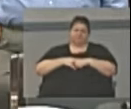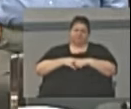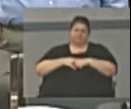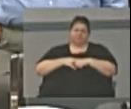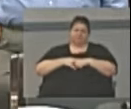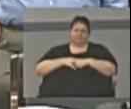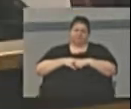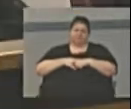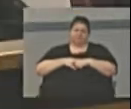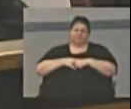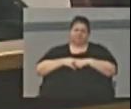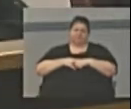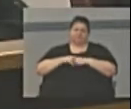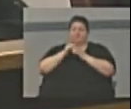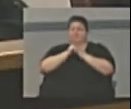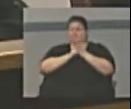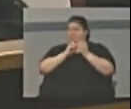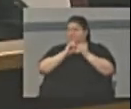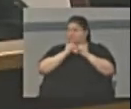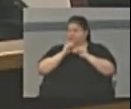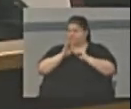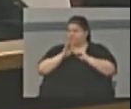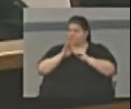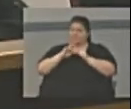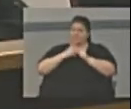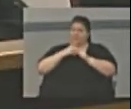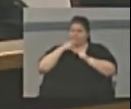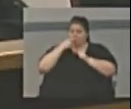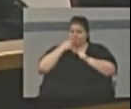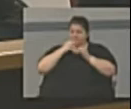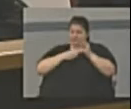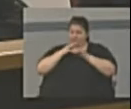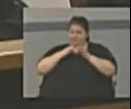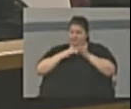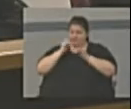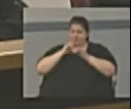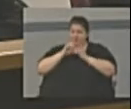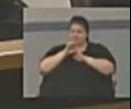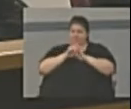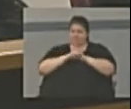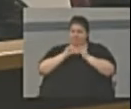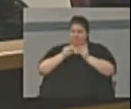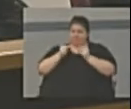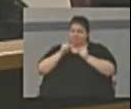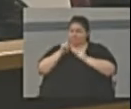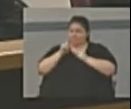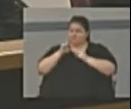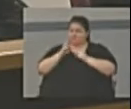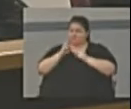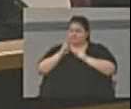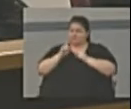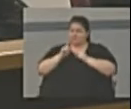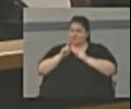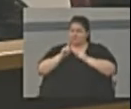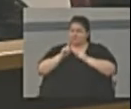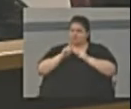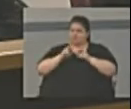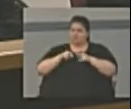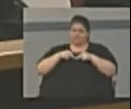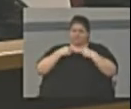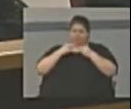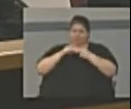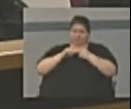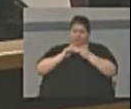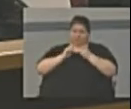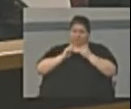Move to agenda item number 9, second public hearing with possible action on charter resolution number 161. A resolution to amend